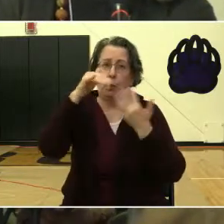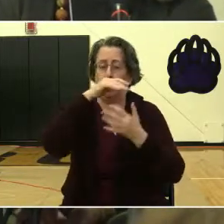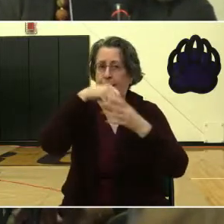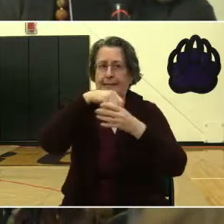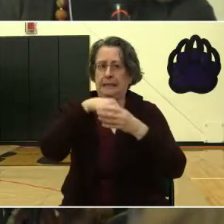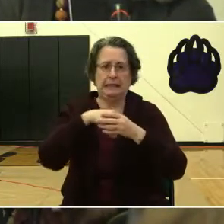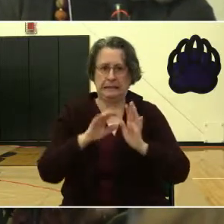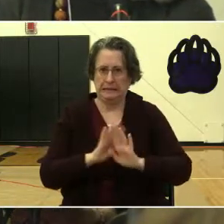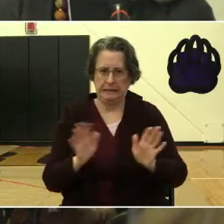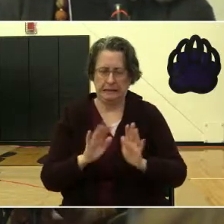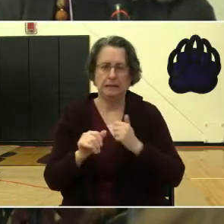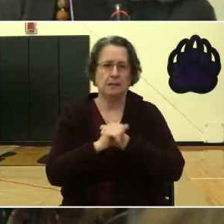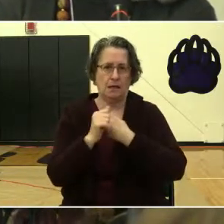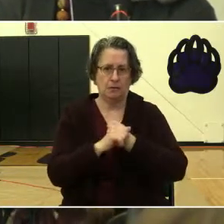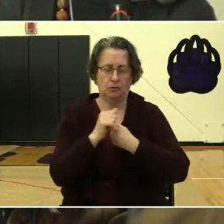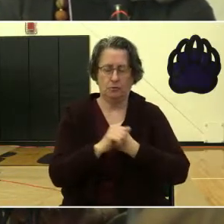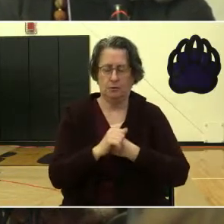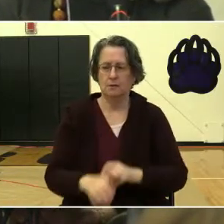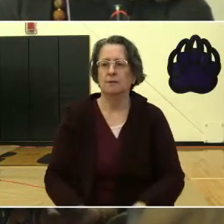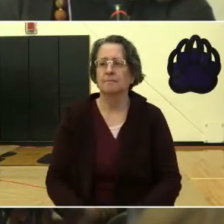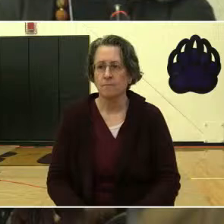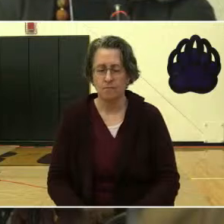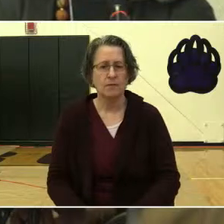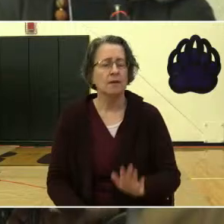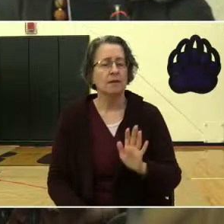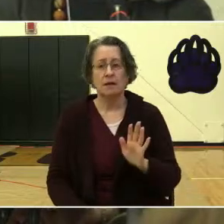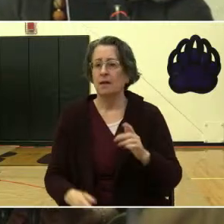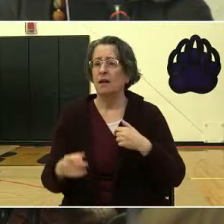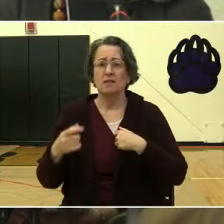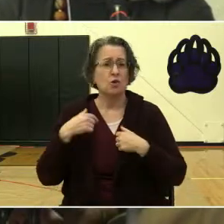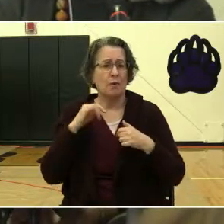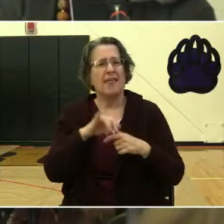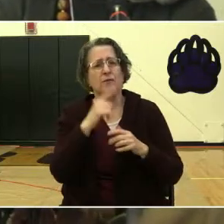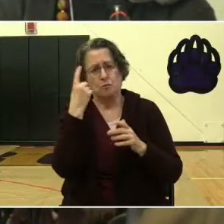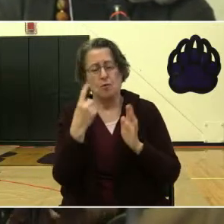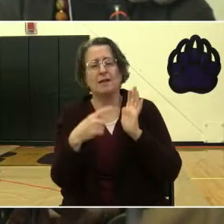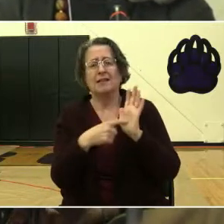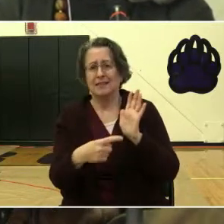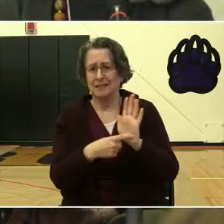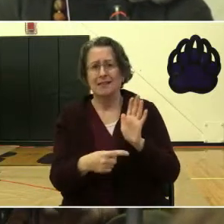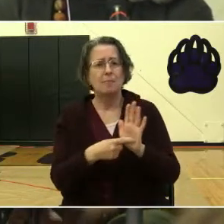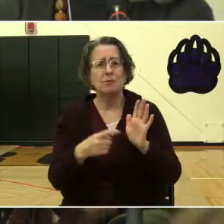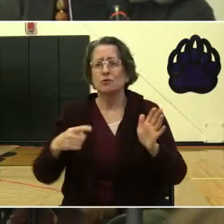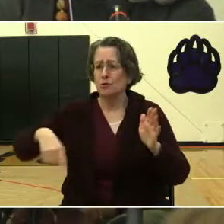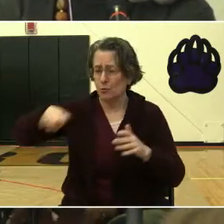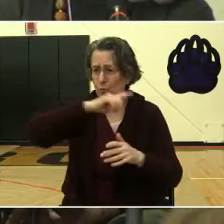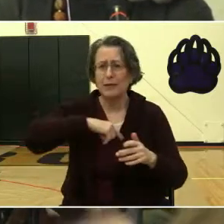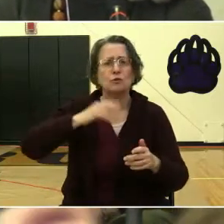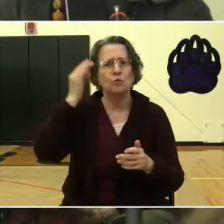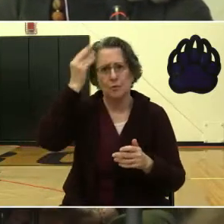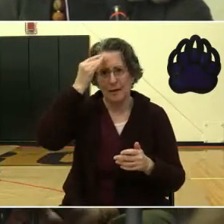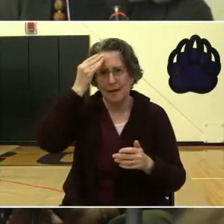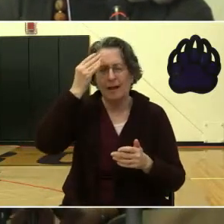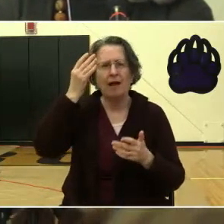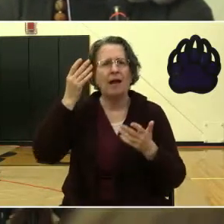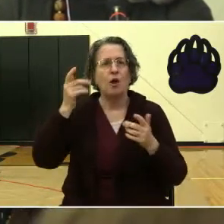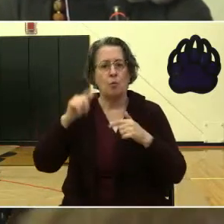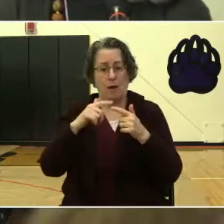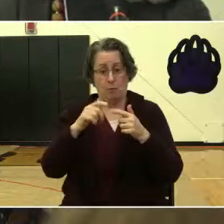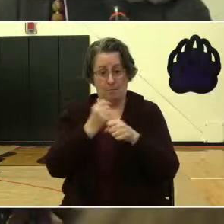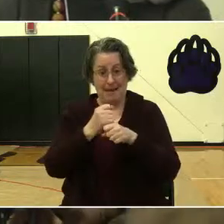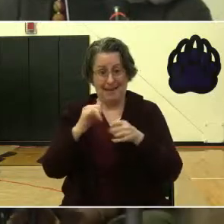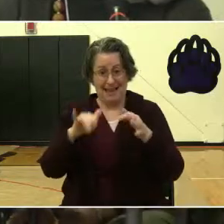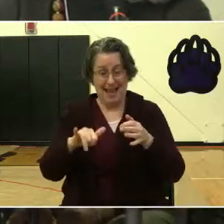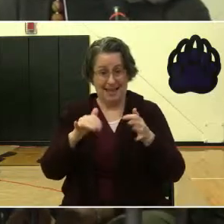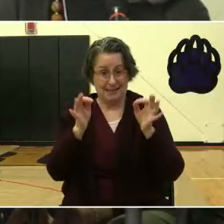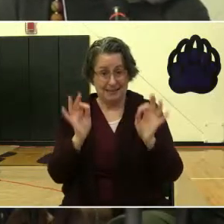already well aware of what the choices are and would be moving in the direction of doing what's sustainable so um again if